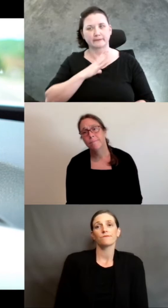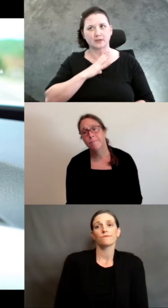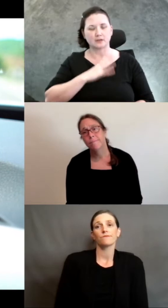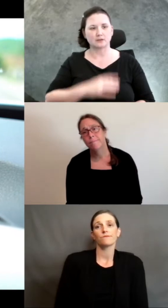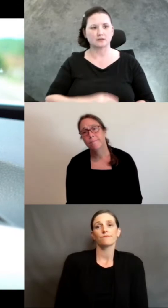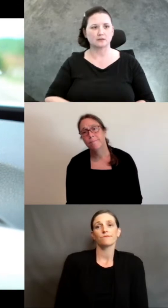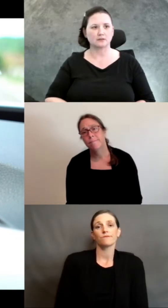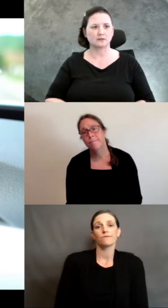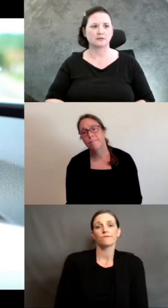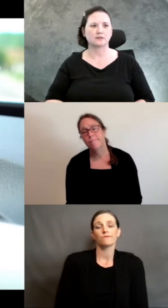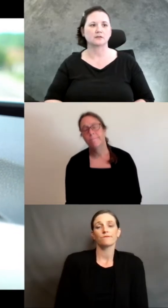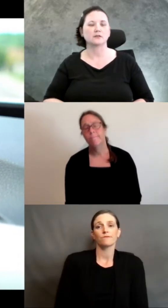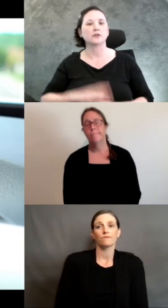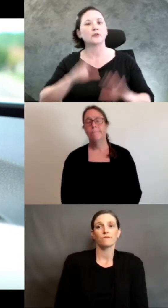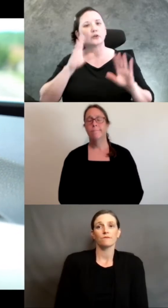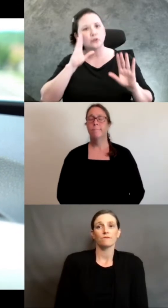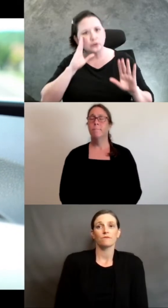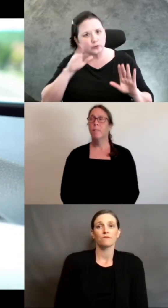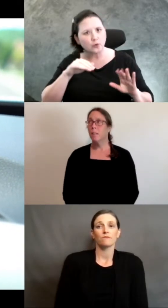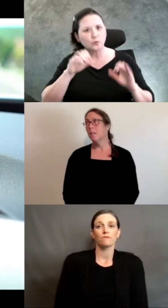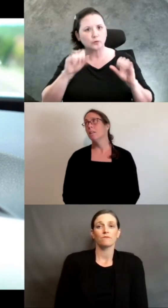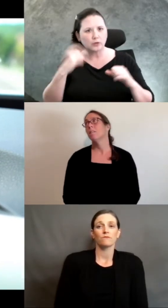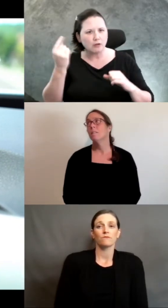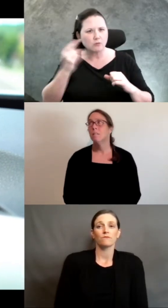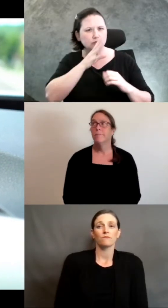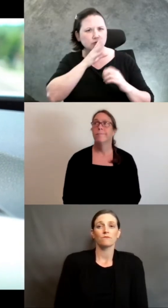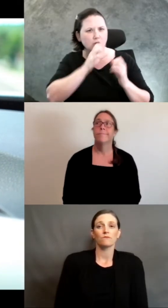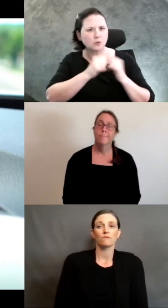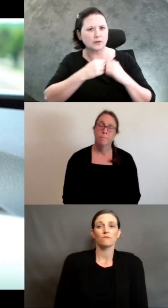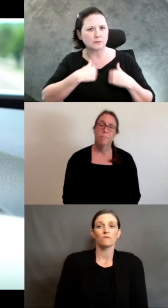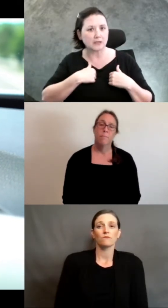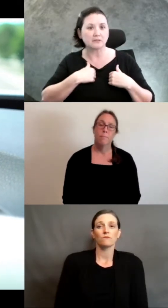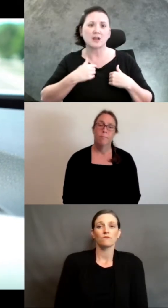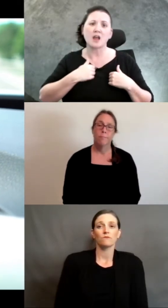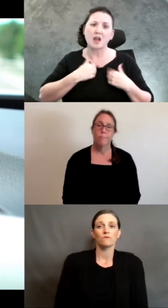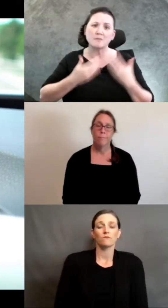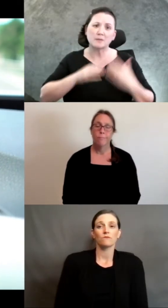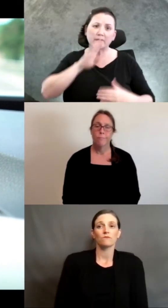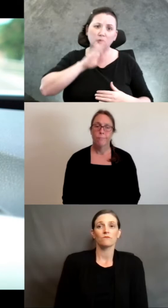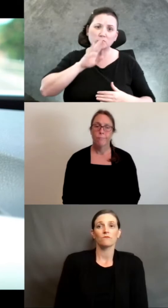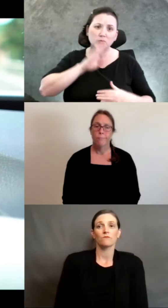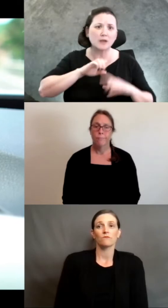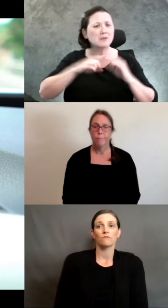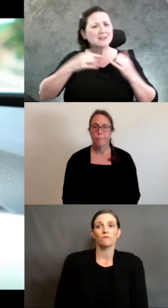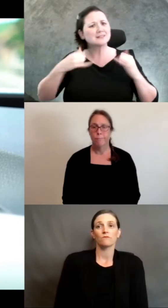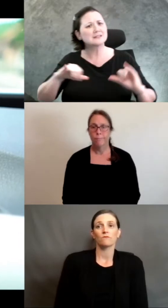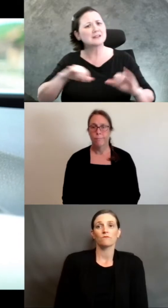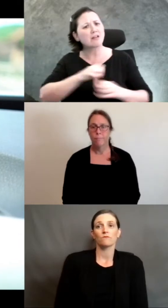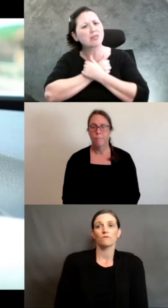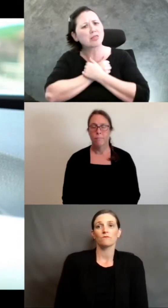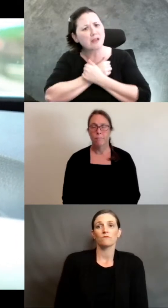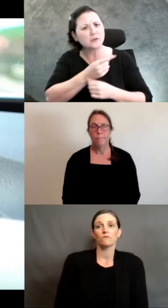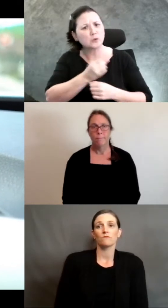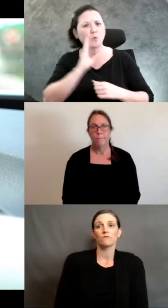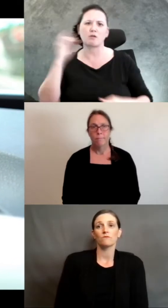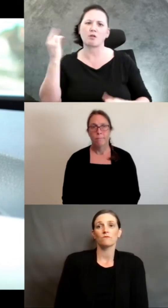You know you can always talk to me. Even though I may be frustrated, I still love you and will always love